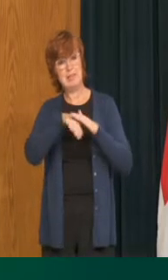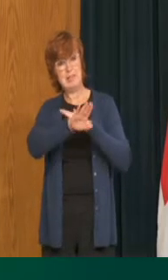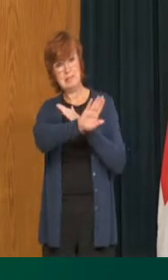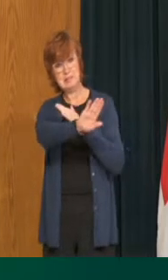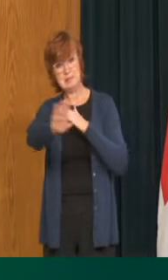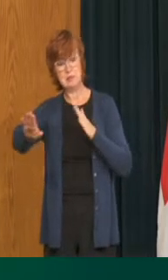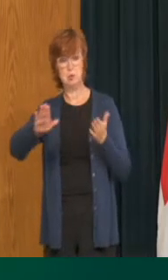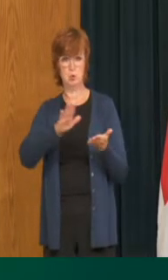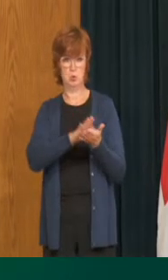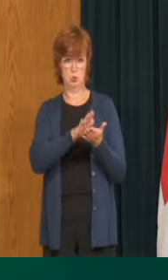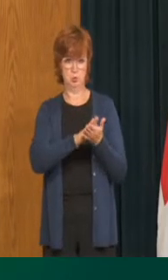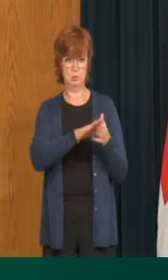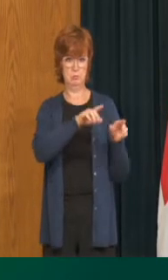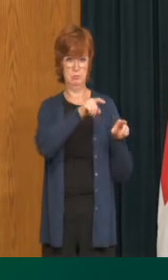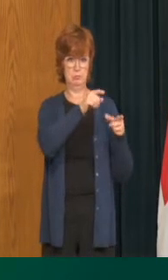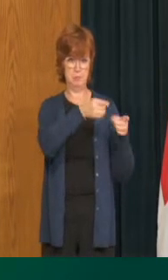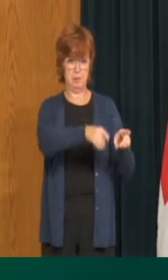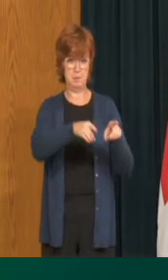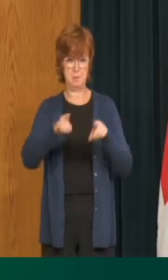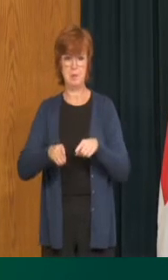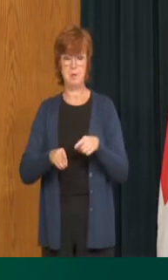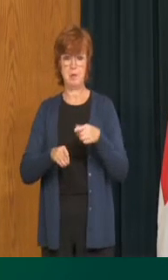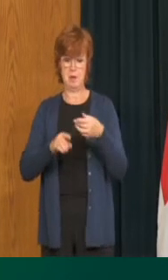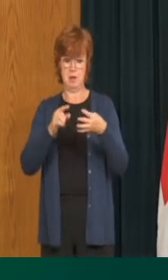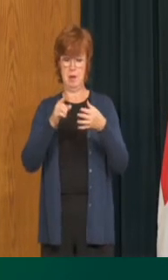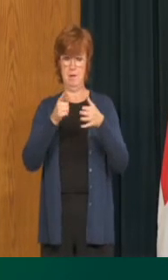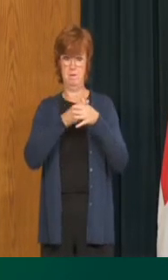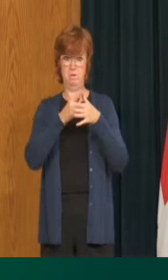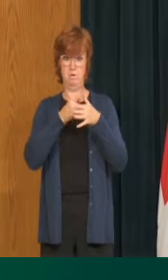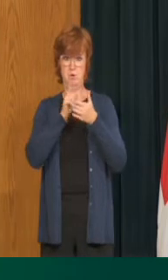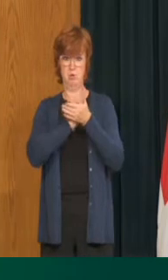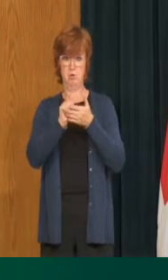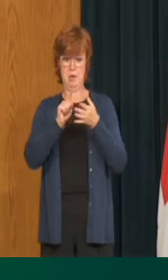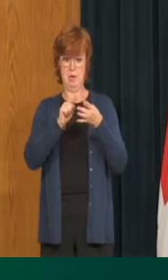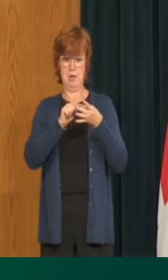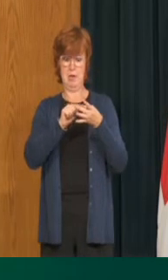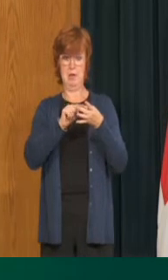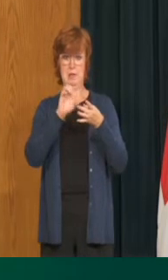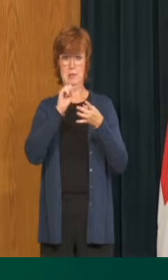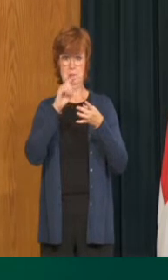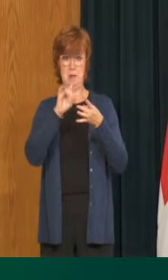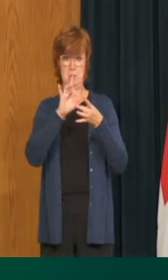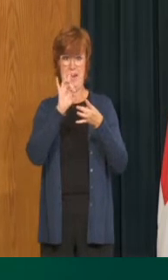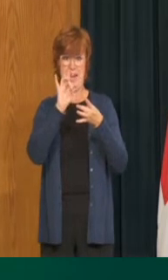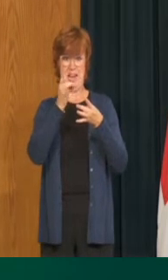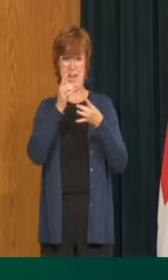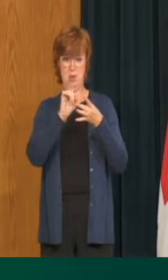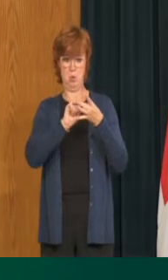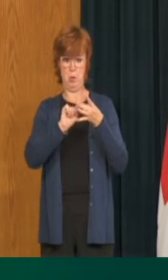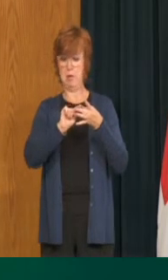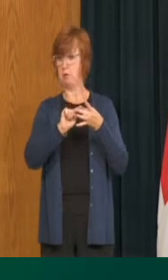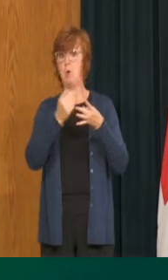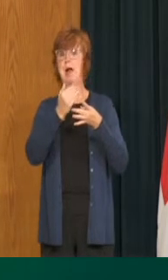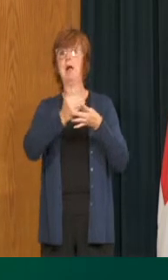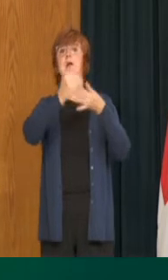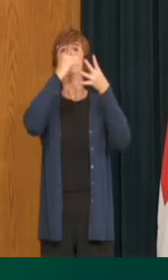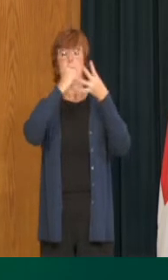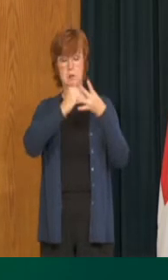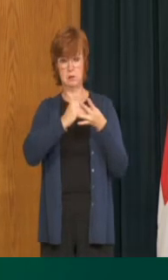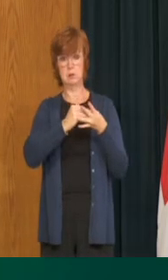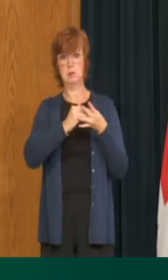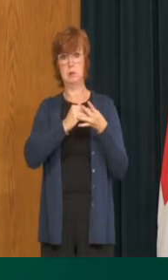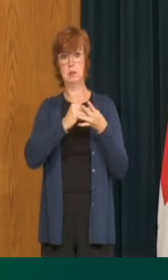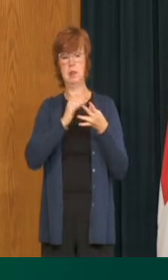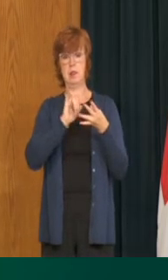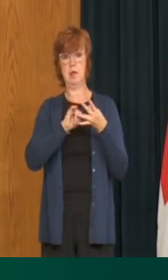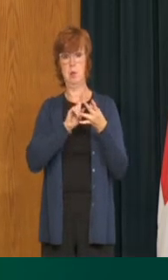anticipating that will be made available by the second week of school, so that would be, I guess, the third week of September. We're hoping to have some of our mobile units that will be